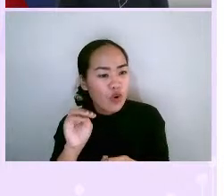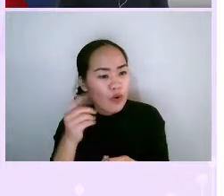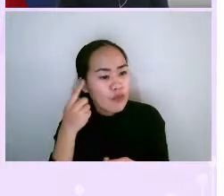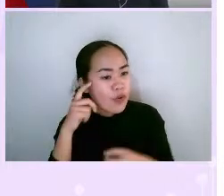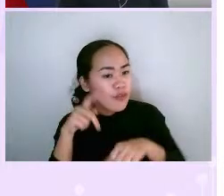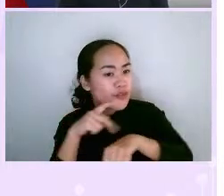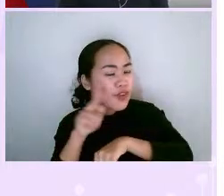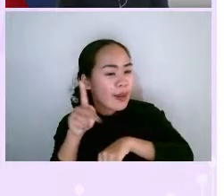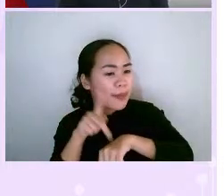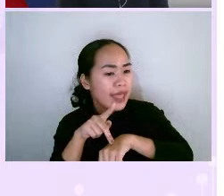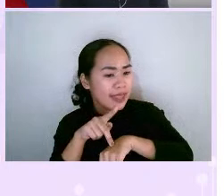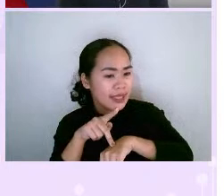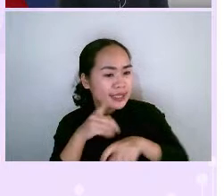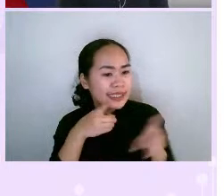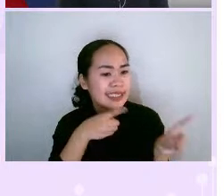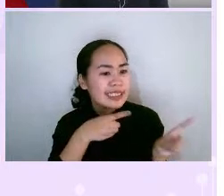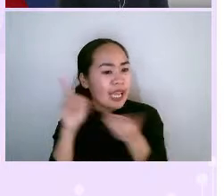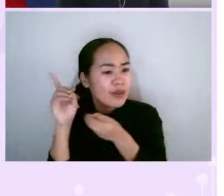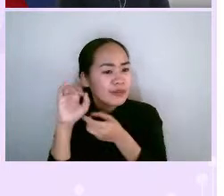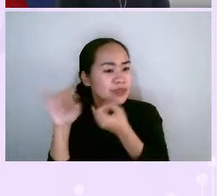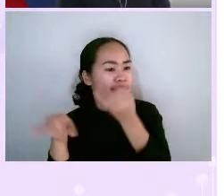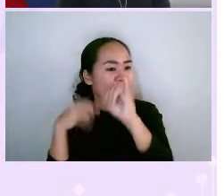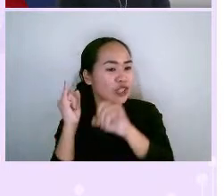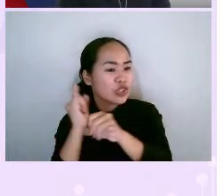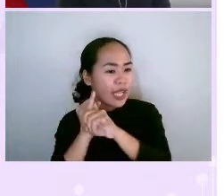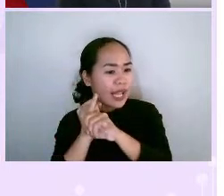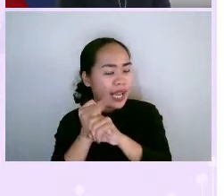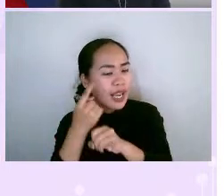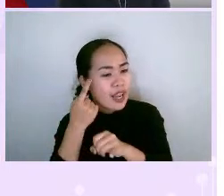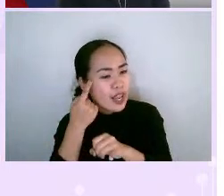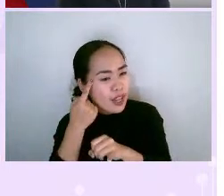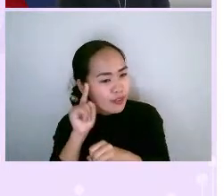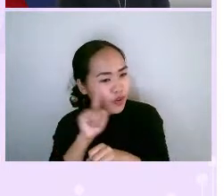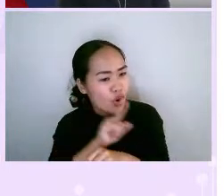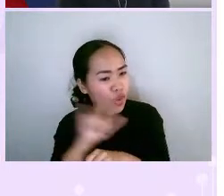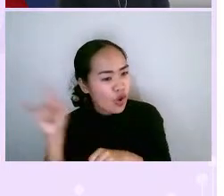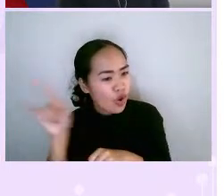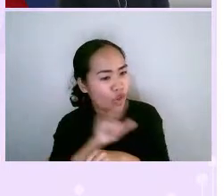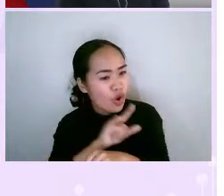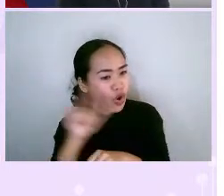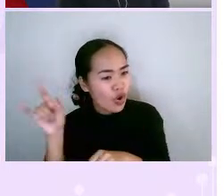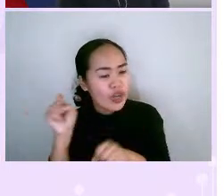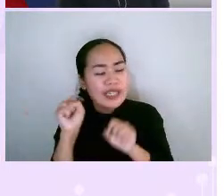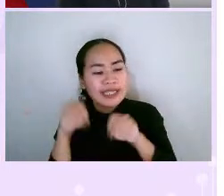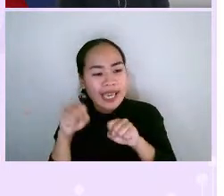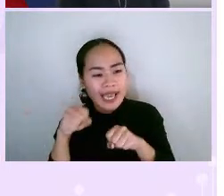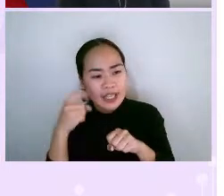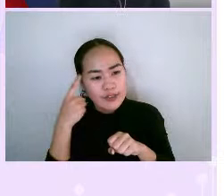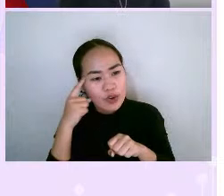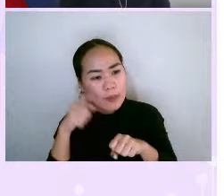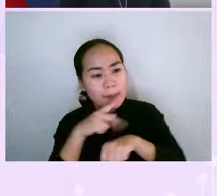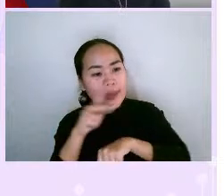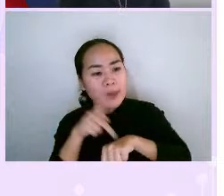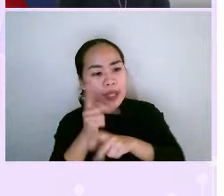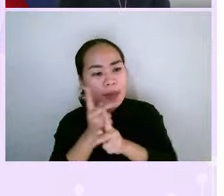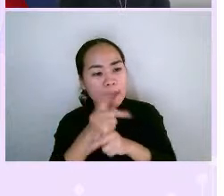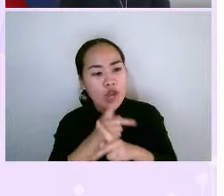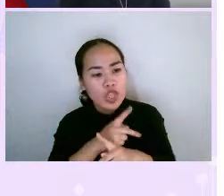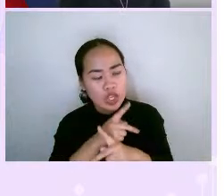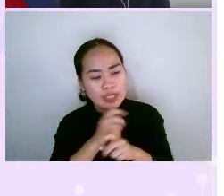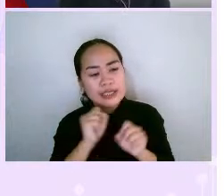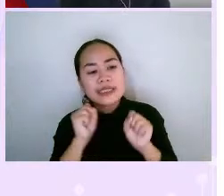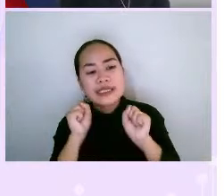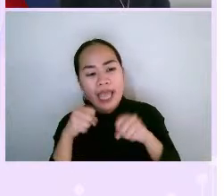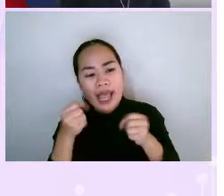to expand the supply base of internationally competitive Philippine products and services